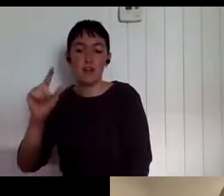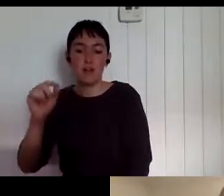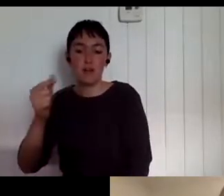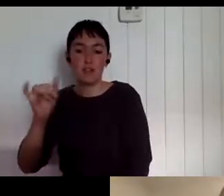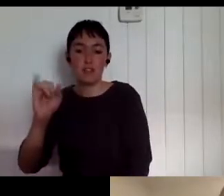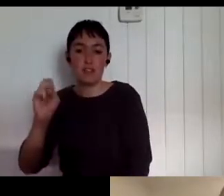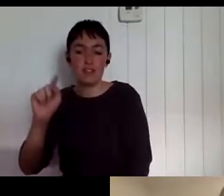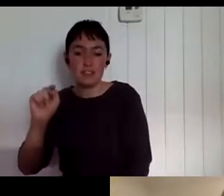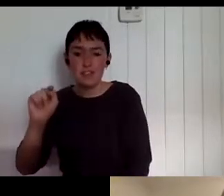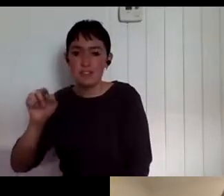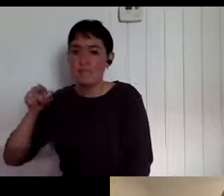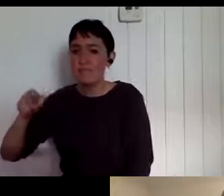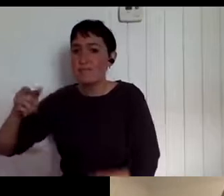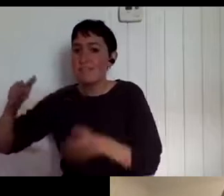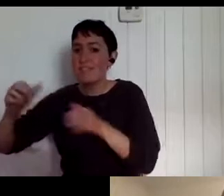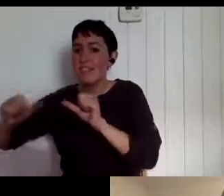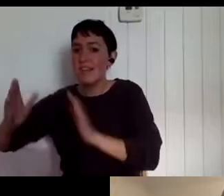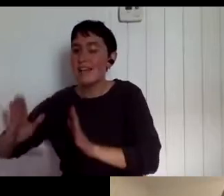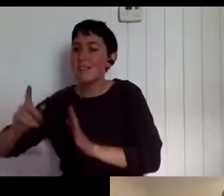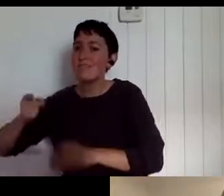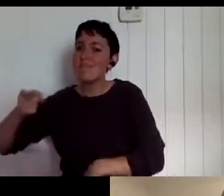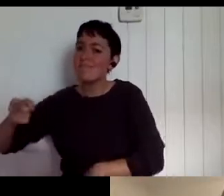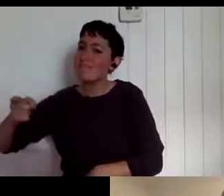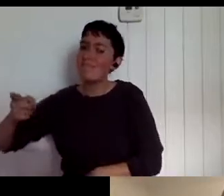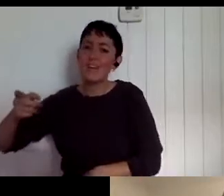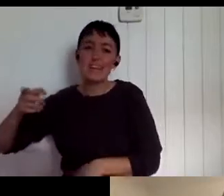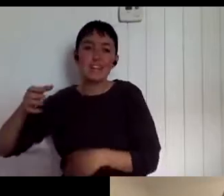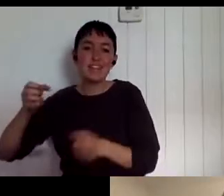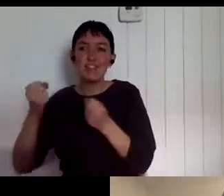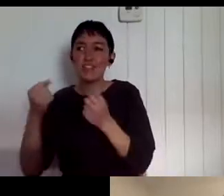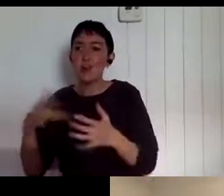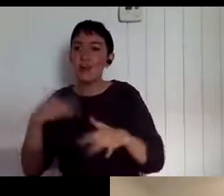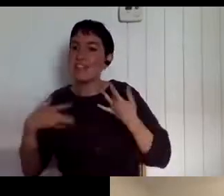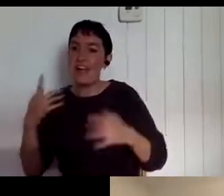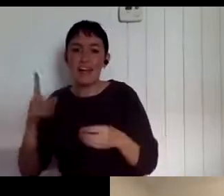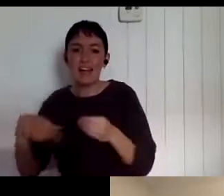about rocks I have ever met in my life. So that's going to be a great one. Please